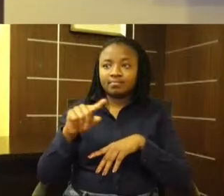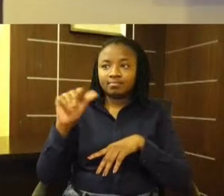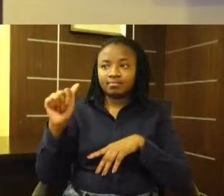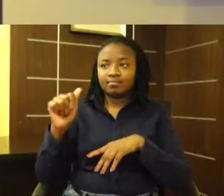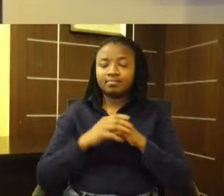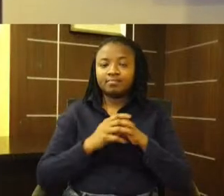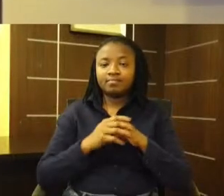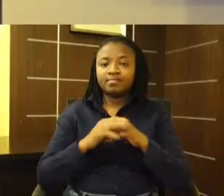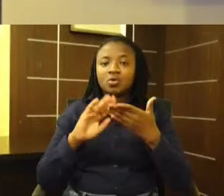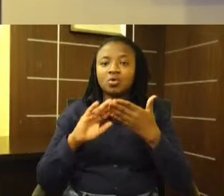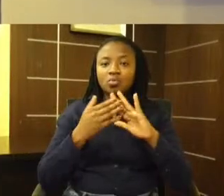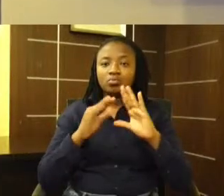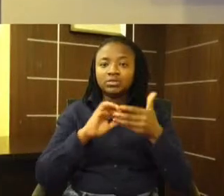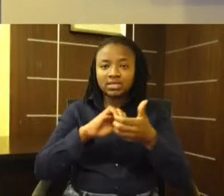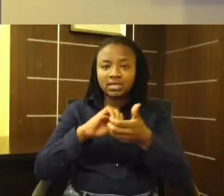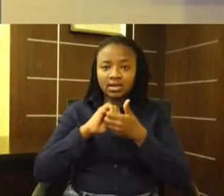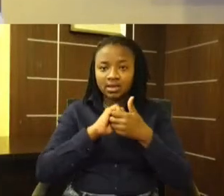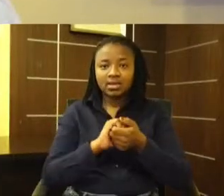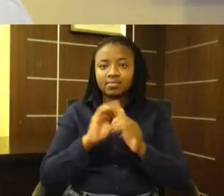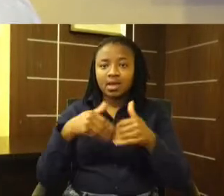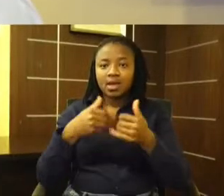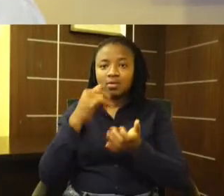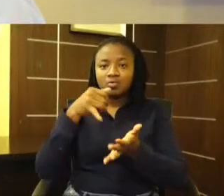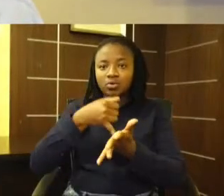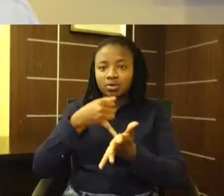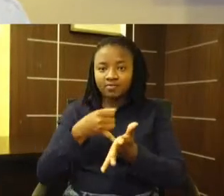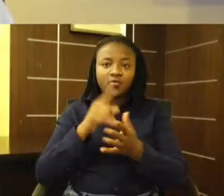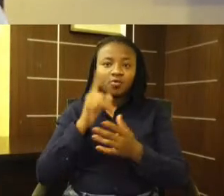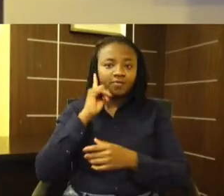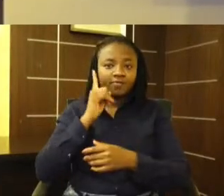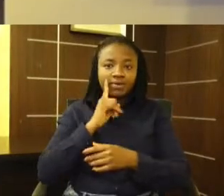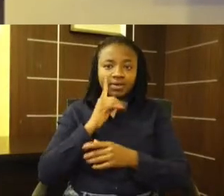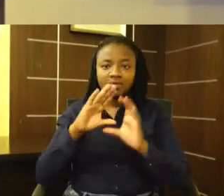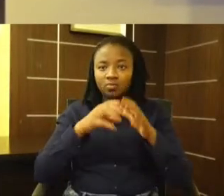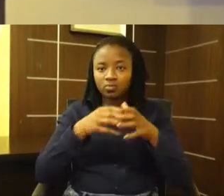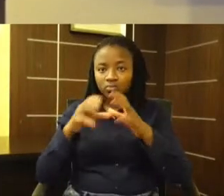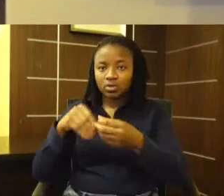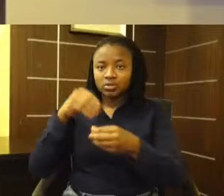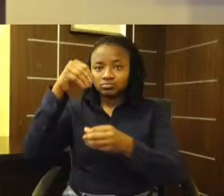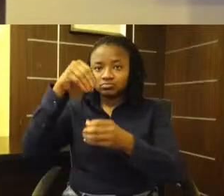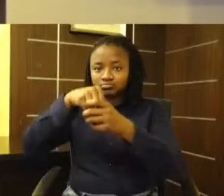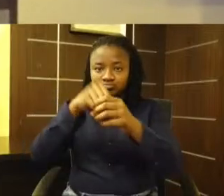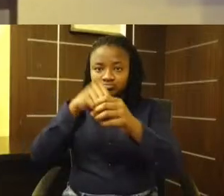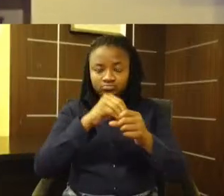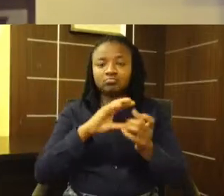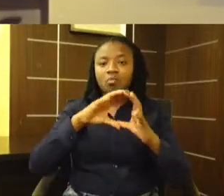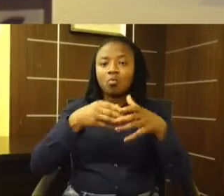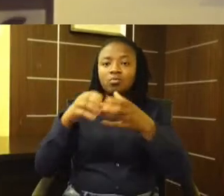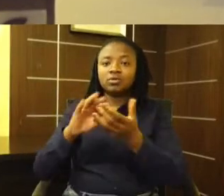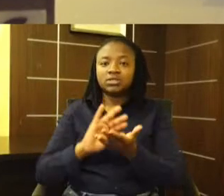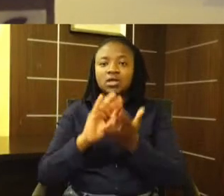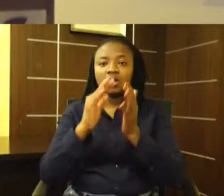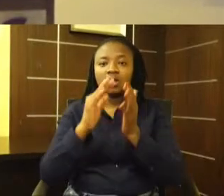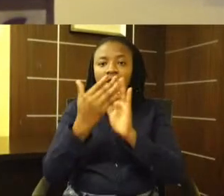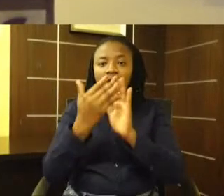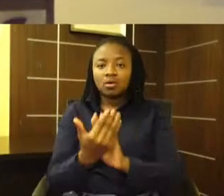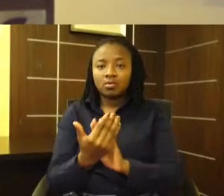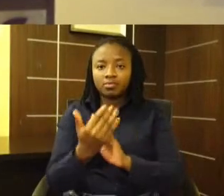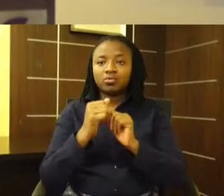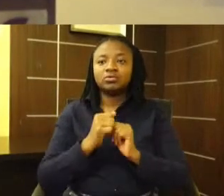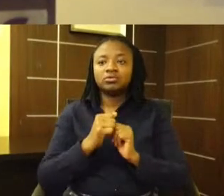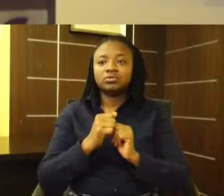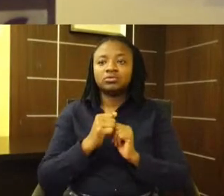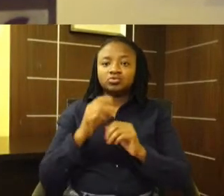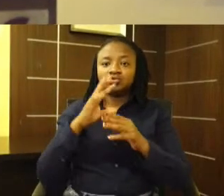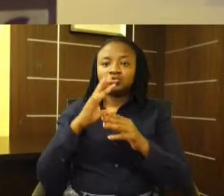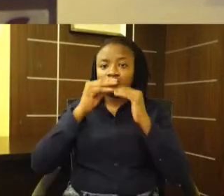community engagement by actively involving deaf organizations and communities in outreach and education efforts to raise